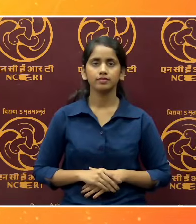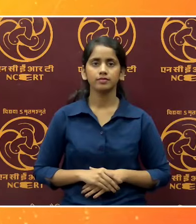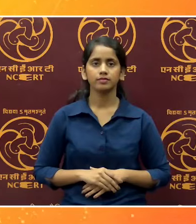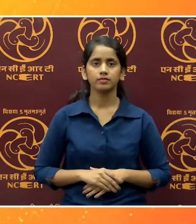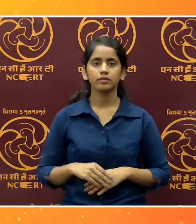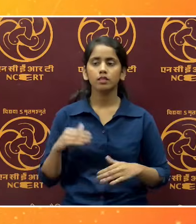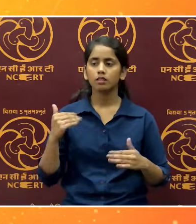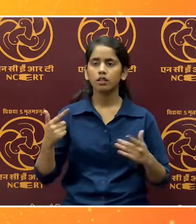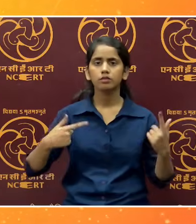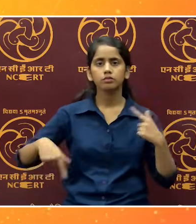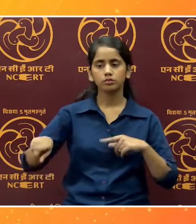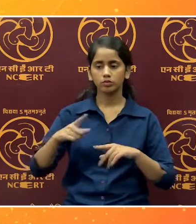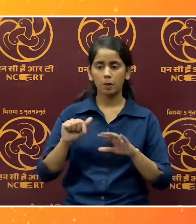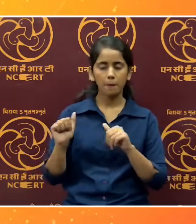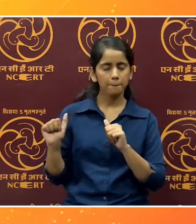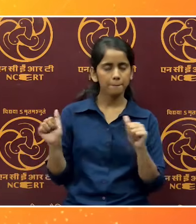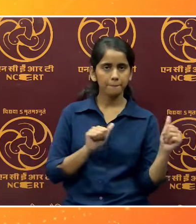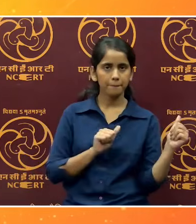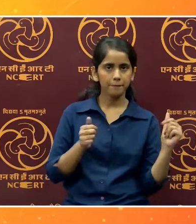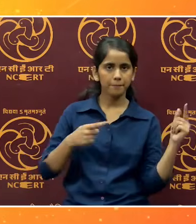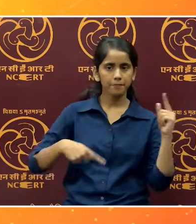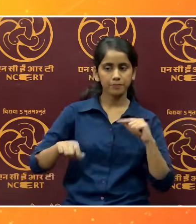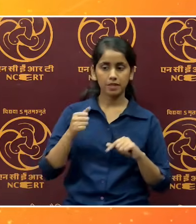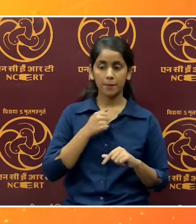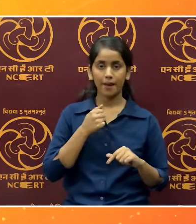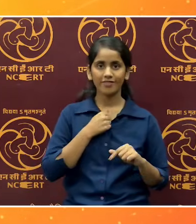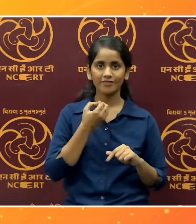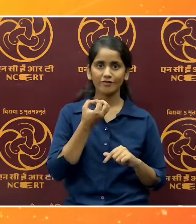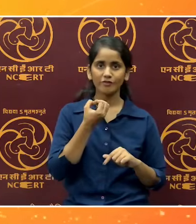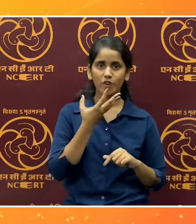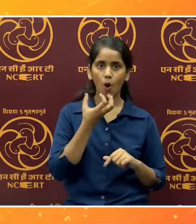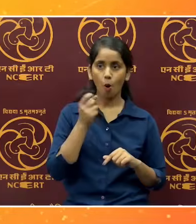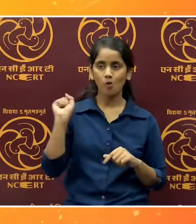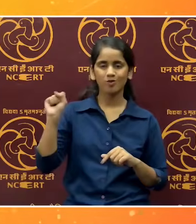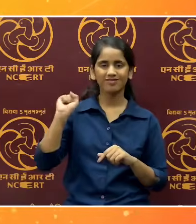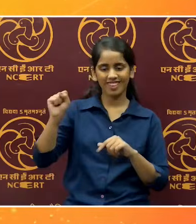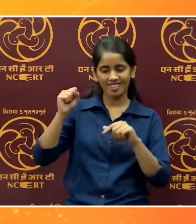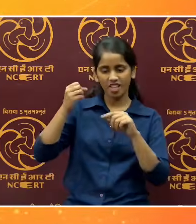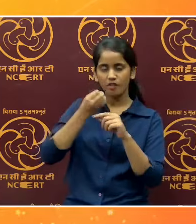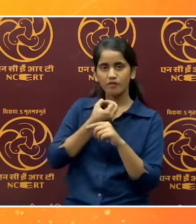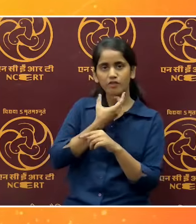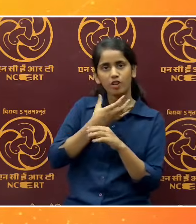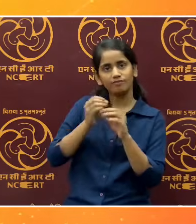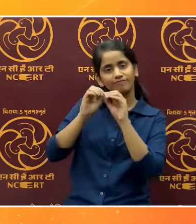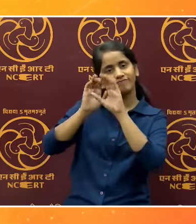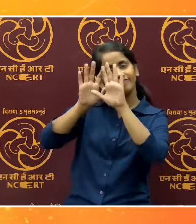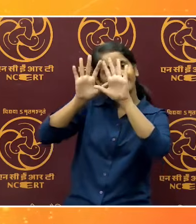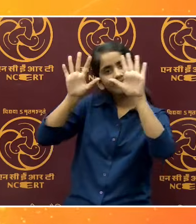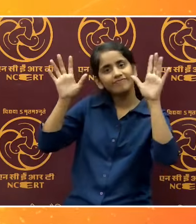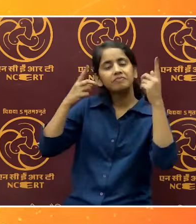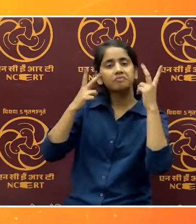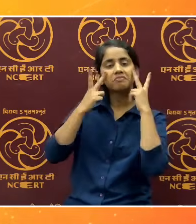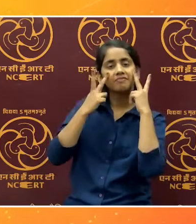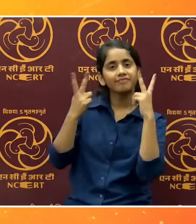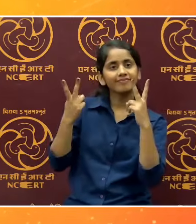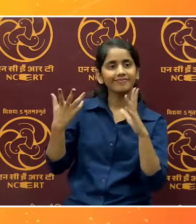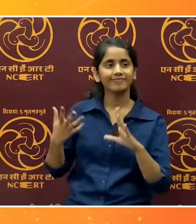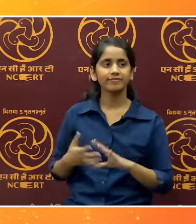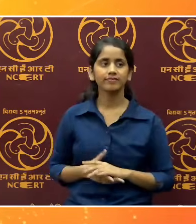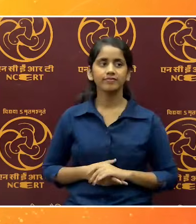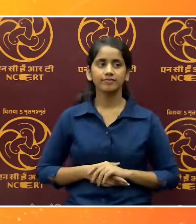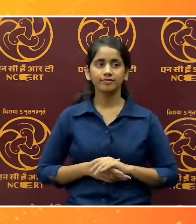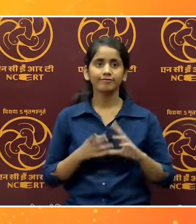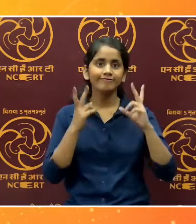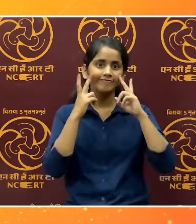Now, I just take you back to my frog's world. I have created my frog's world. Now, I